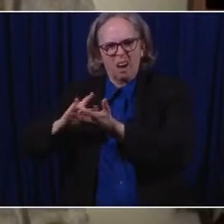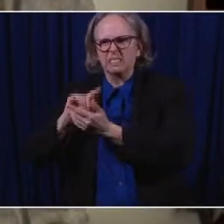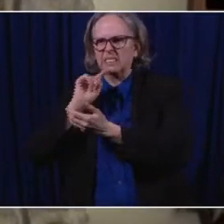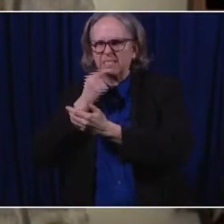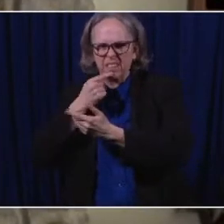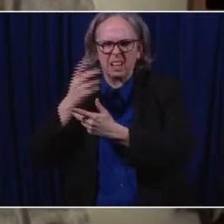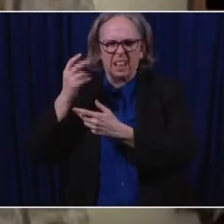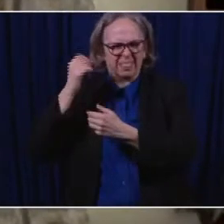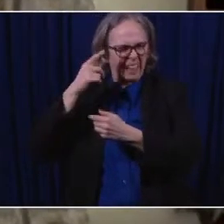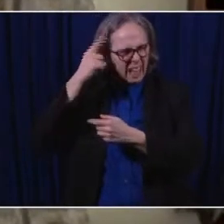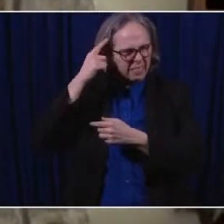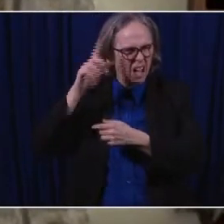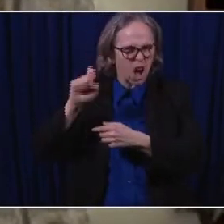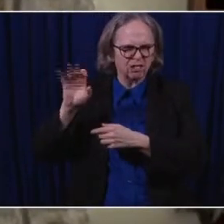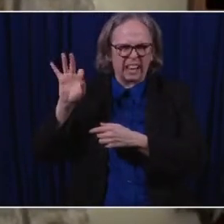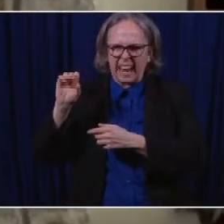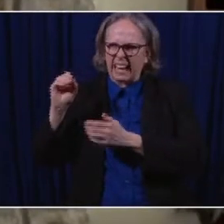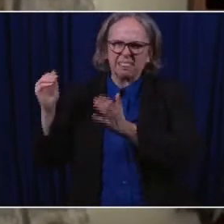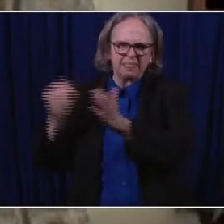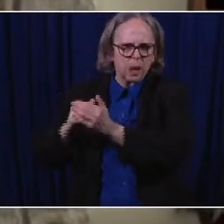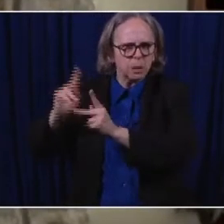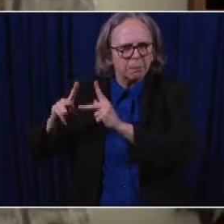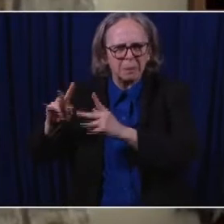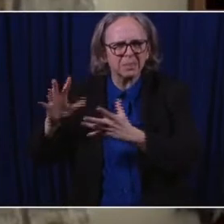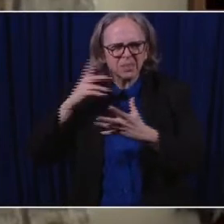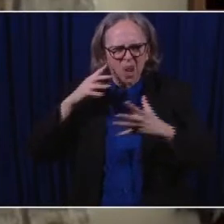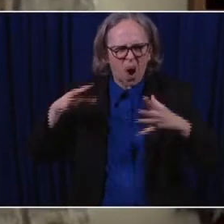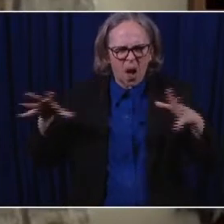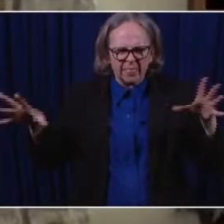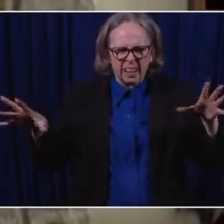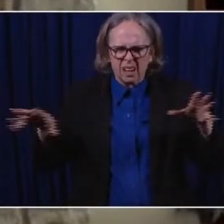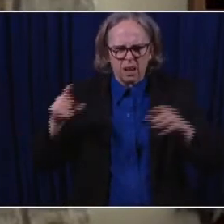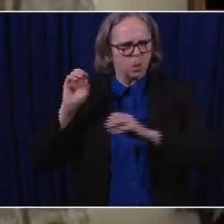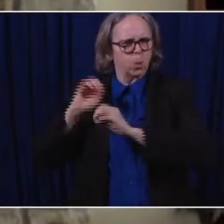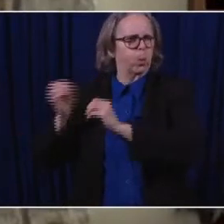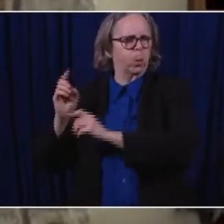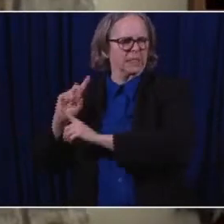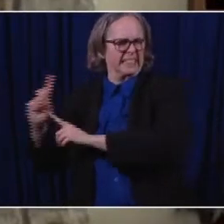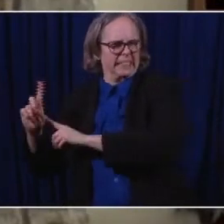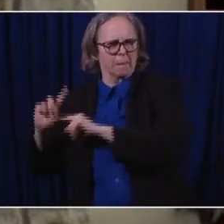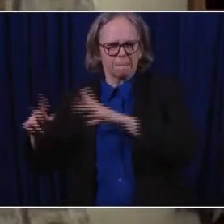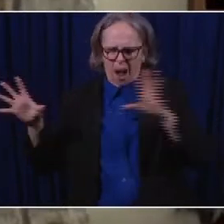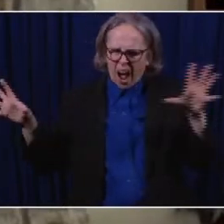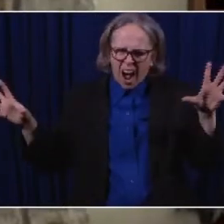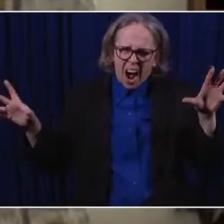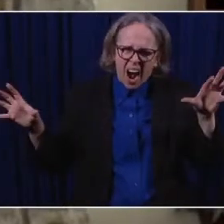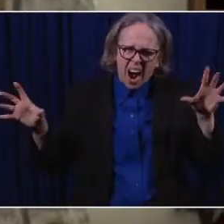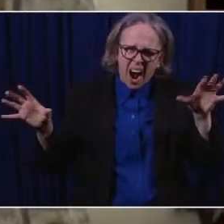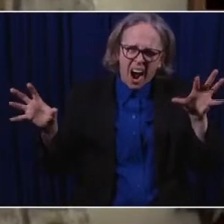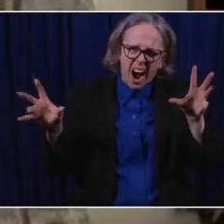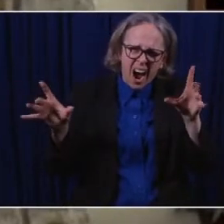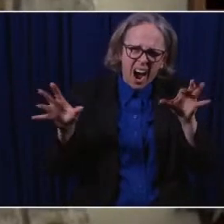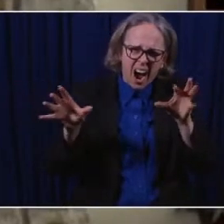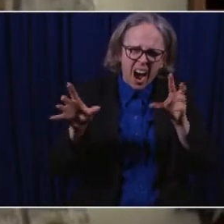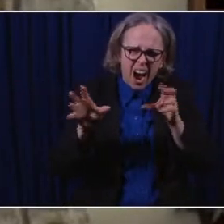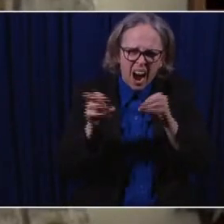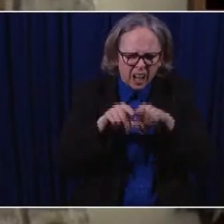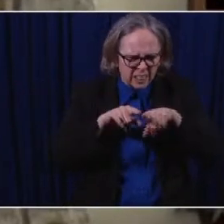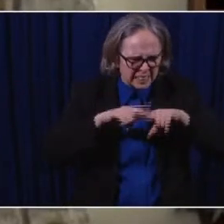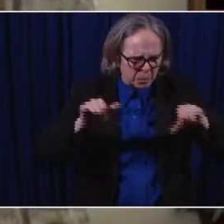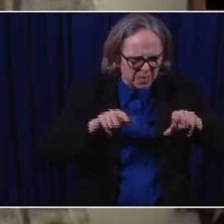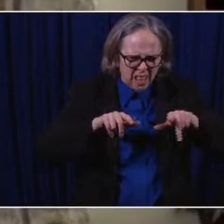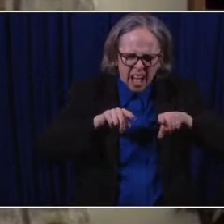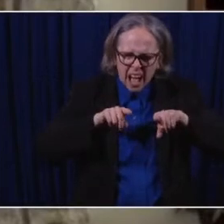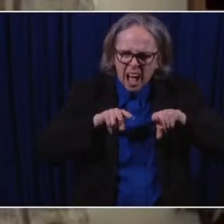190,000 who are not developmentally disabled. Those, again, are people at the highest risk of